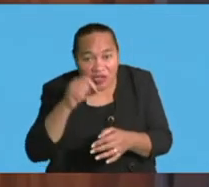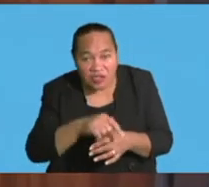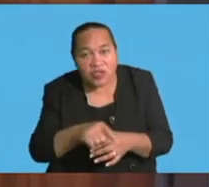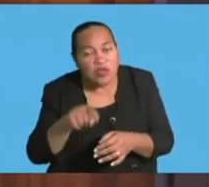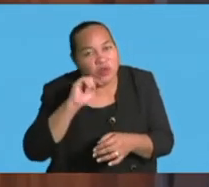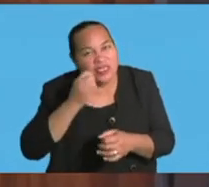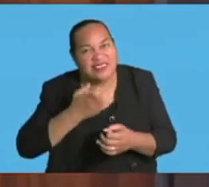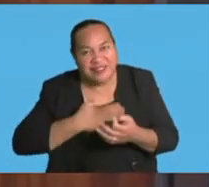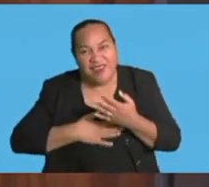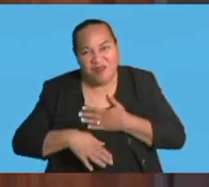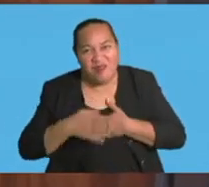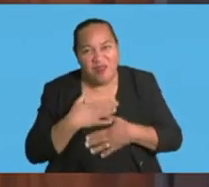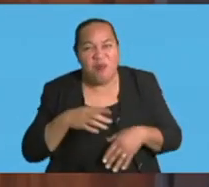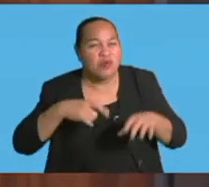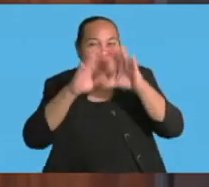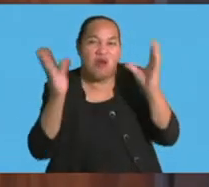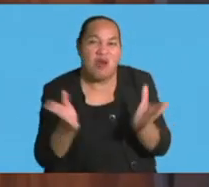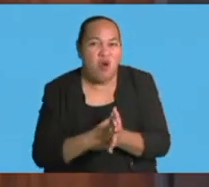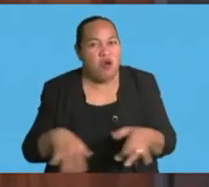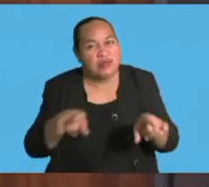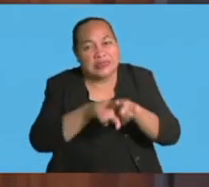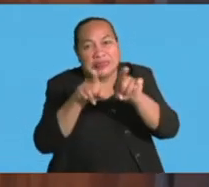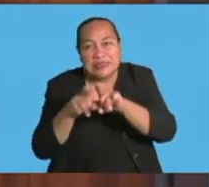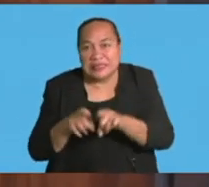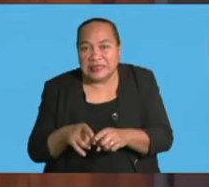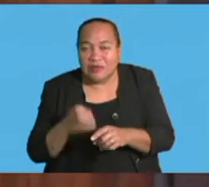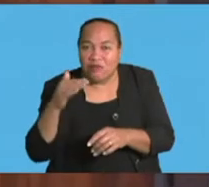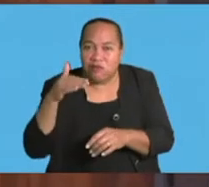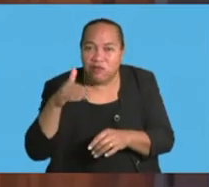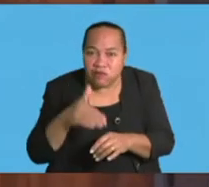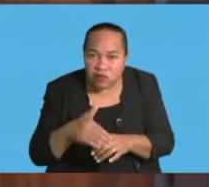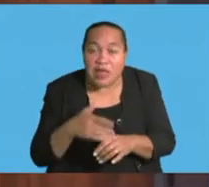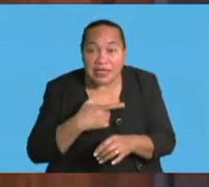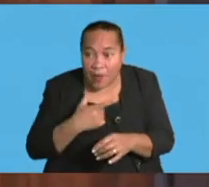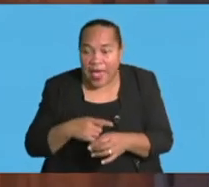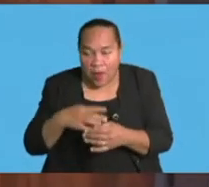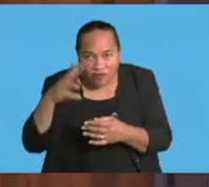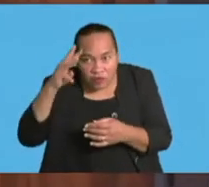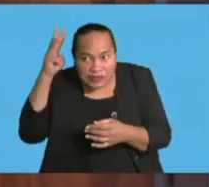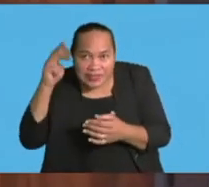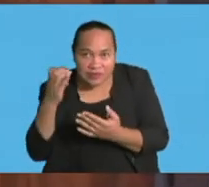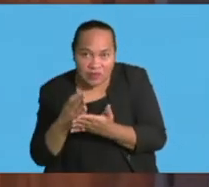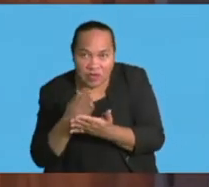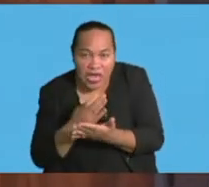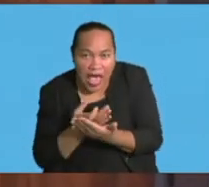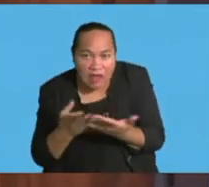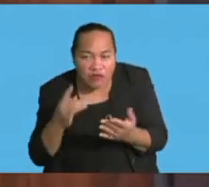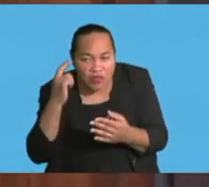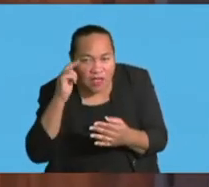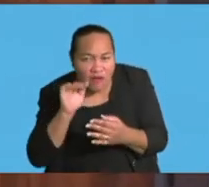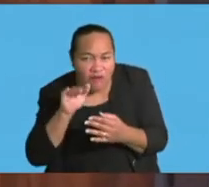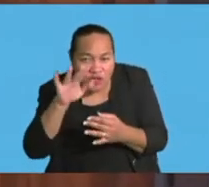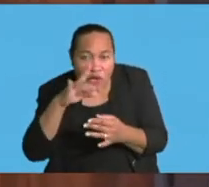end. Therefore, our budget and economic policies need to be forward-thinking that is able to